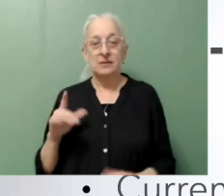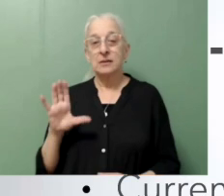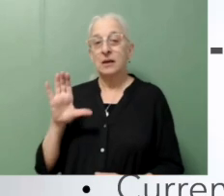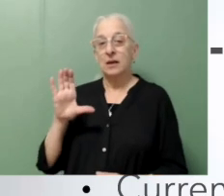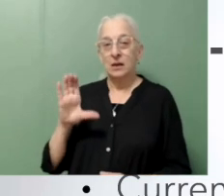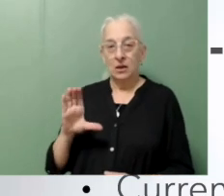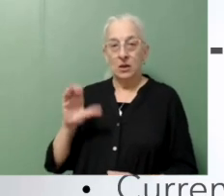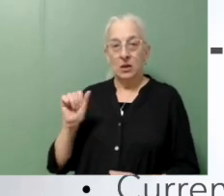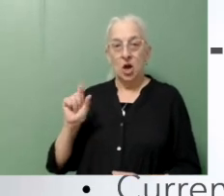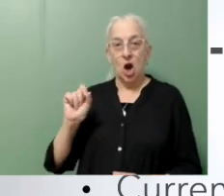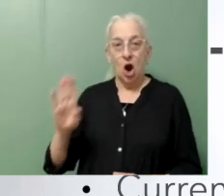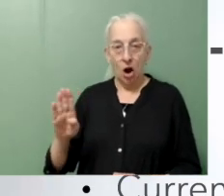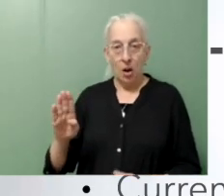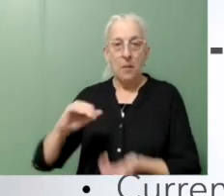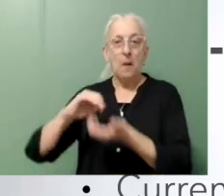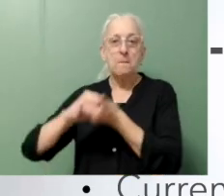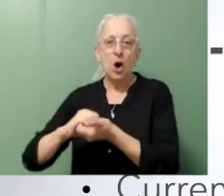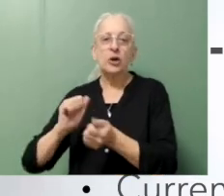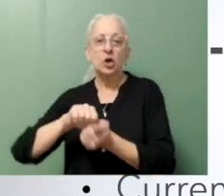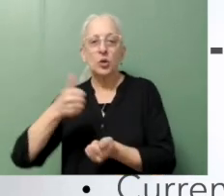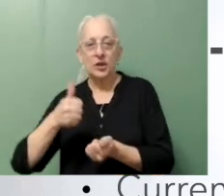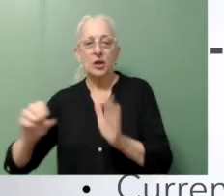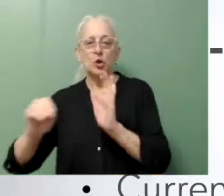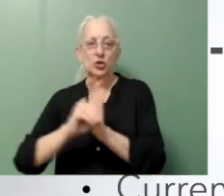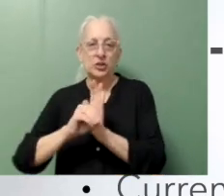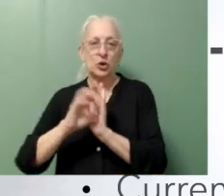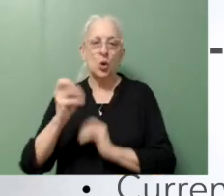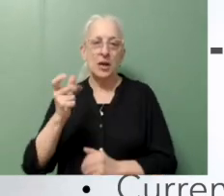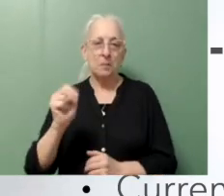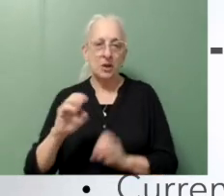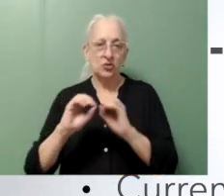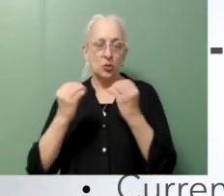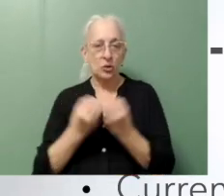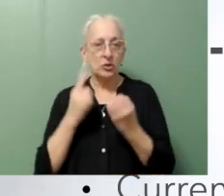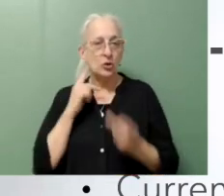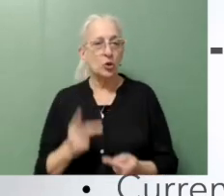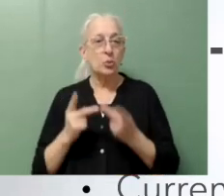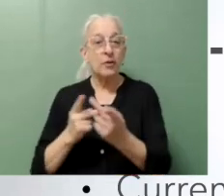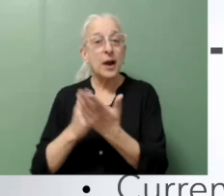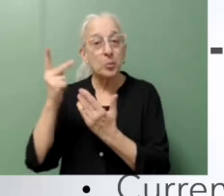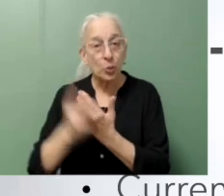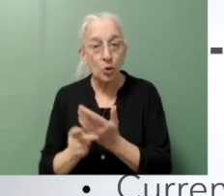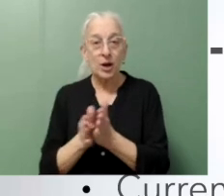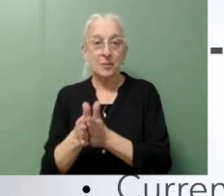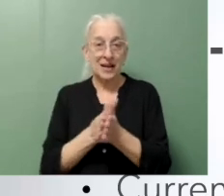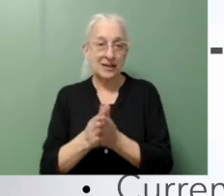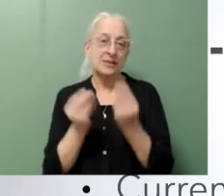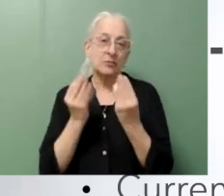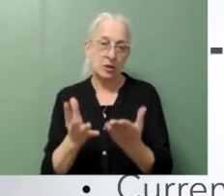several zero-emission organizations to provide program and incentive information across the state.